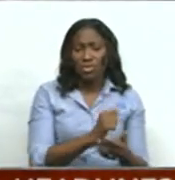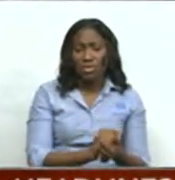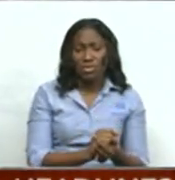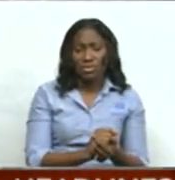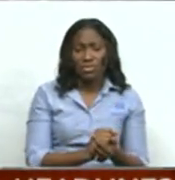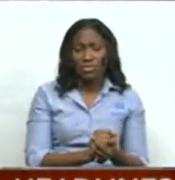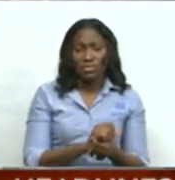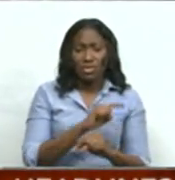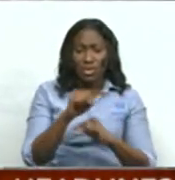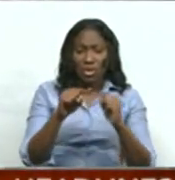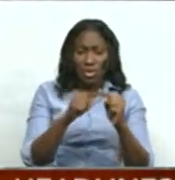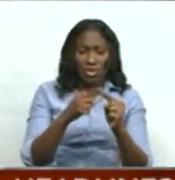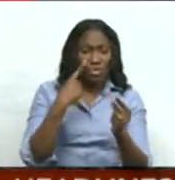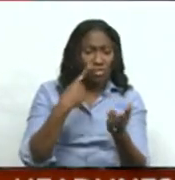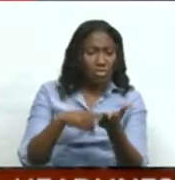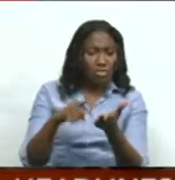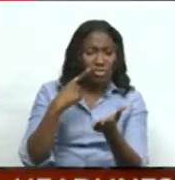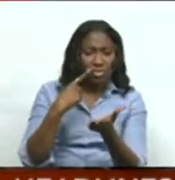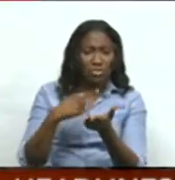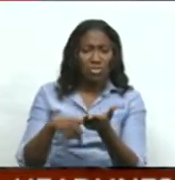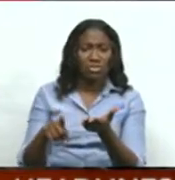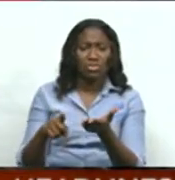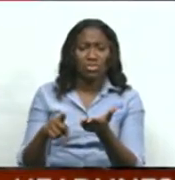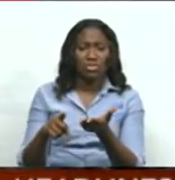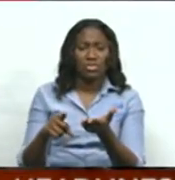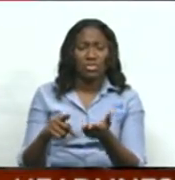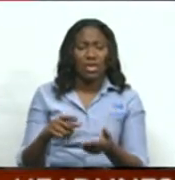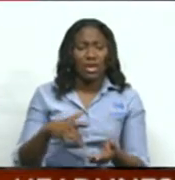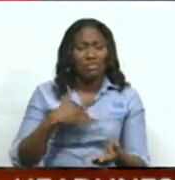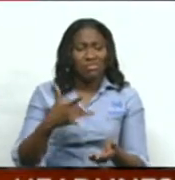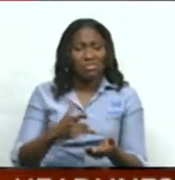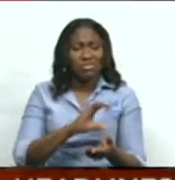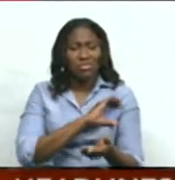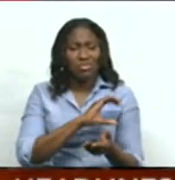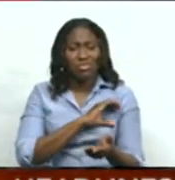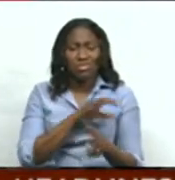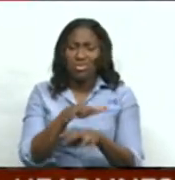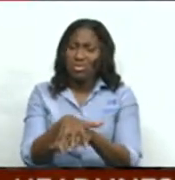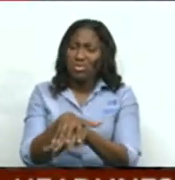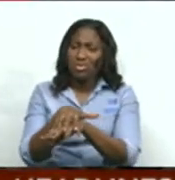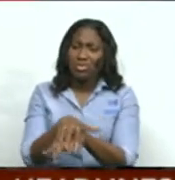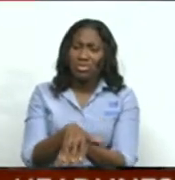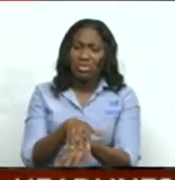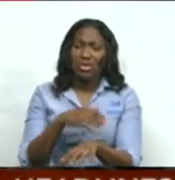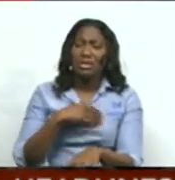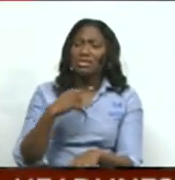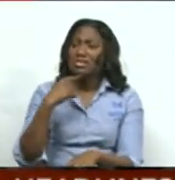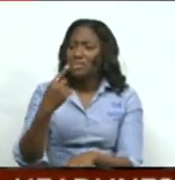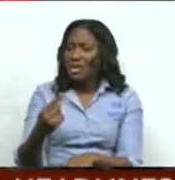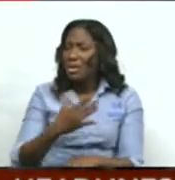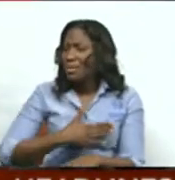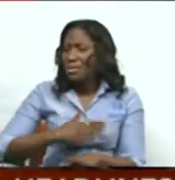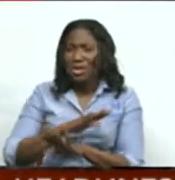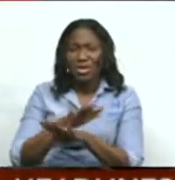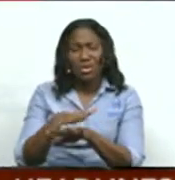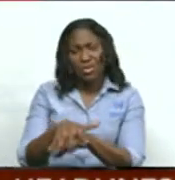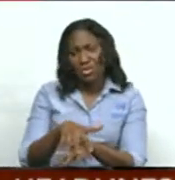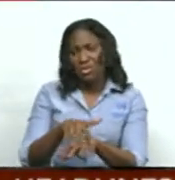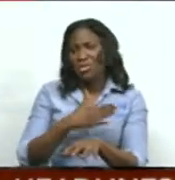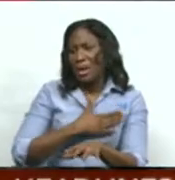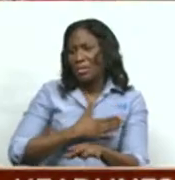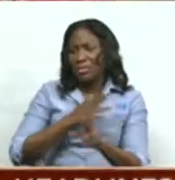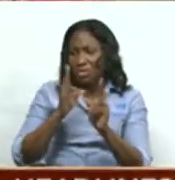have a hunch to find the drug in the foot. And I'd like, to tell them, please, don't drag your foot. Please, hasty